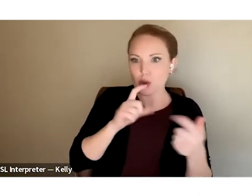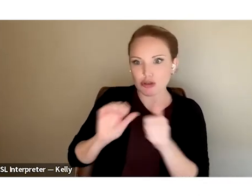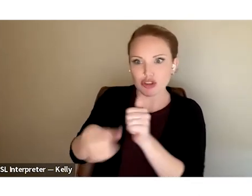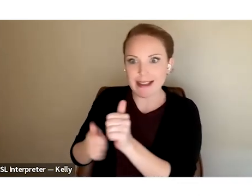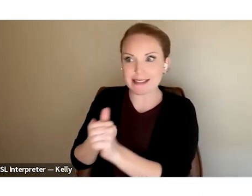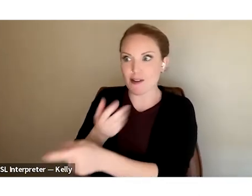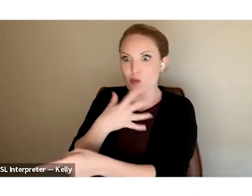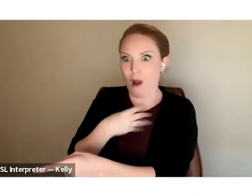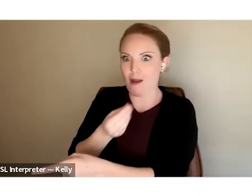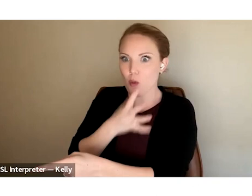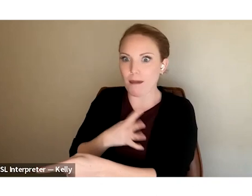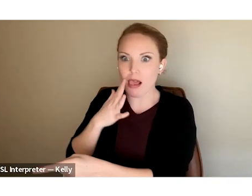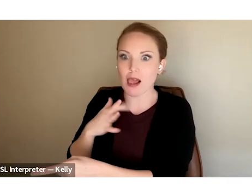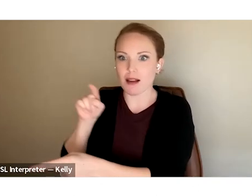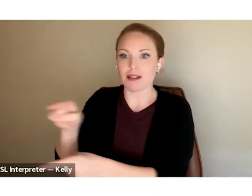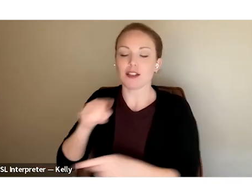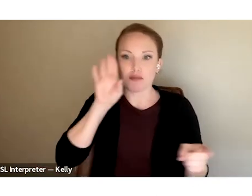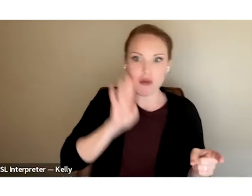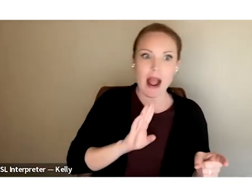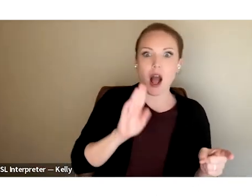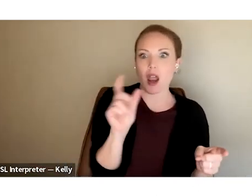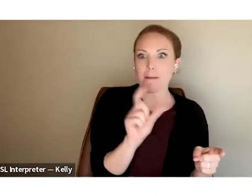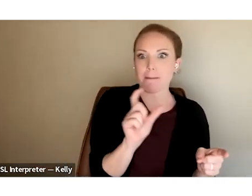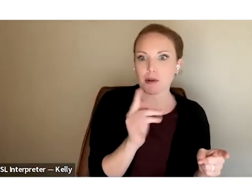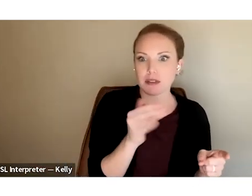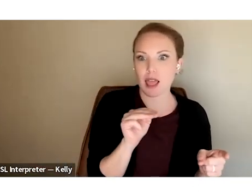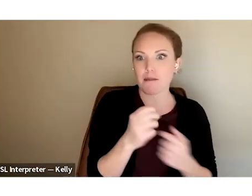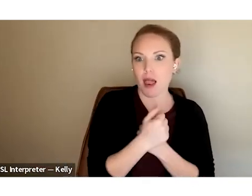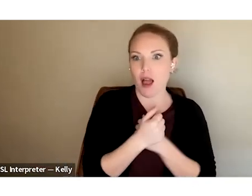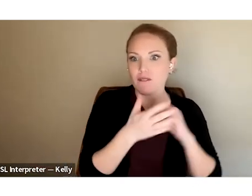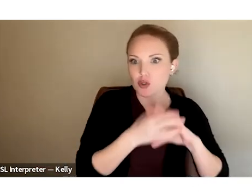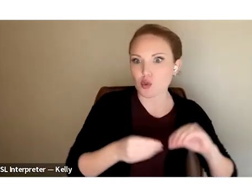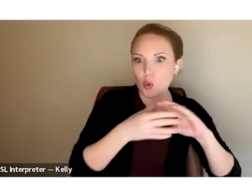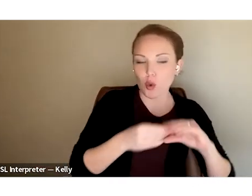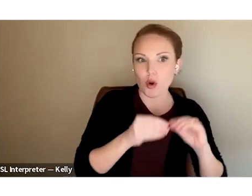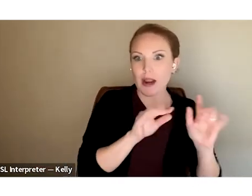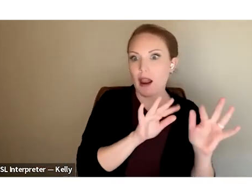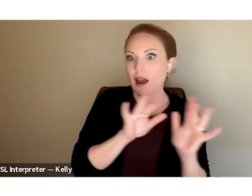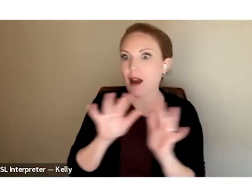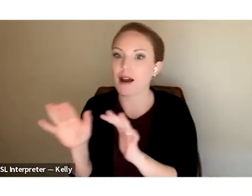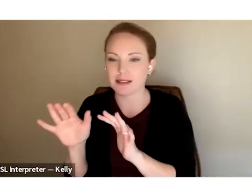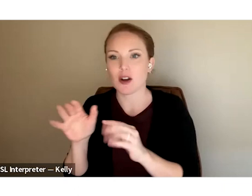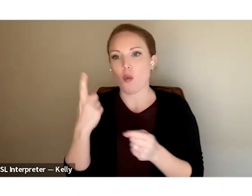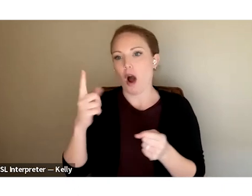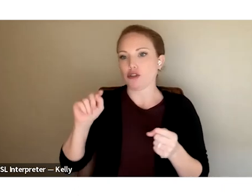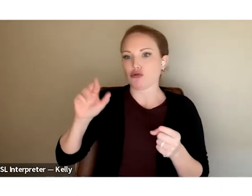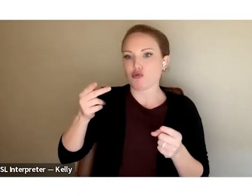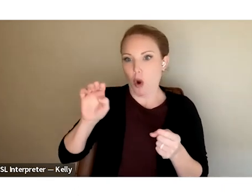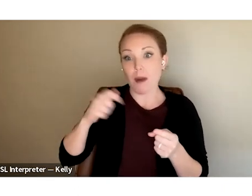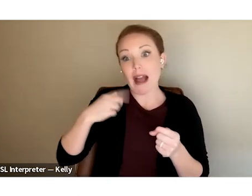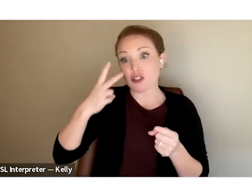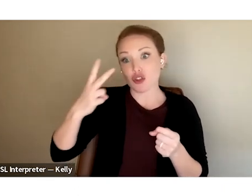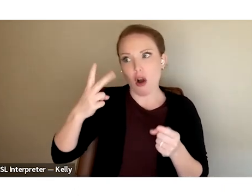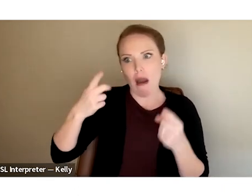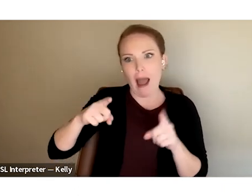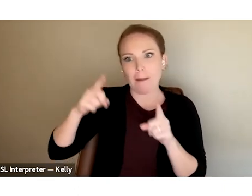of this brown Muslim love story narrative, and a trope that I had seen pretty